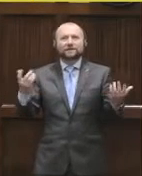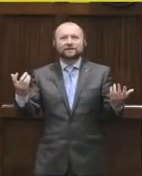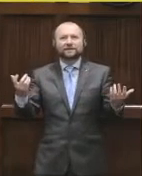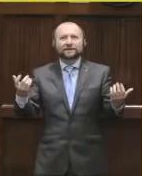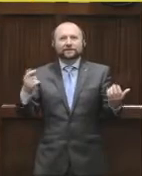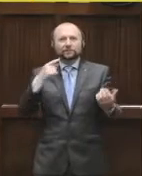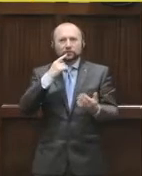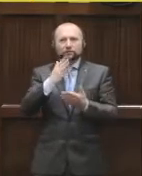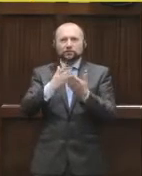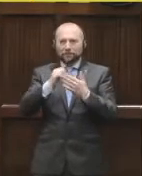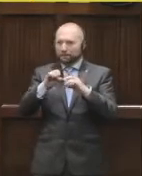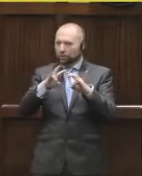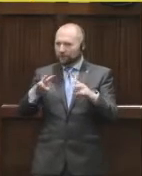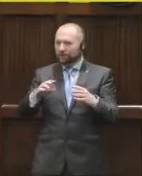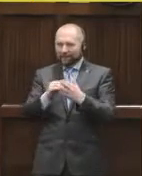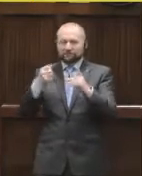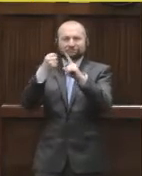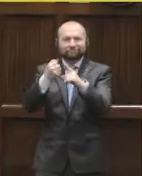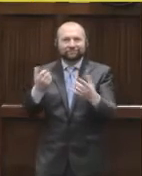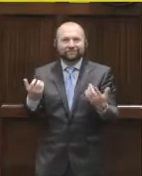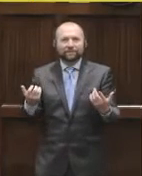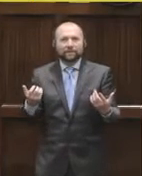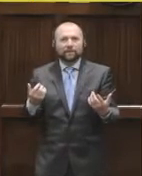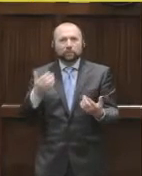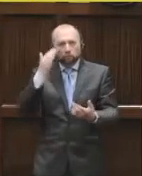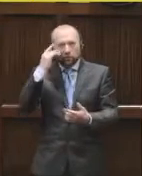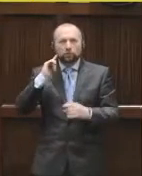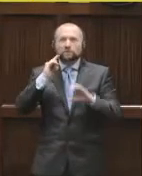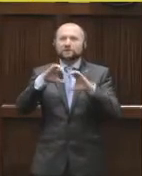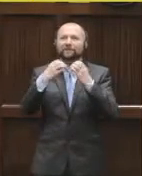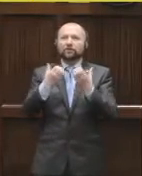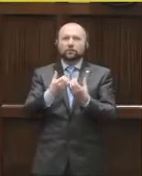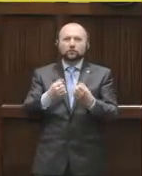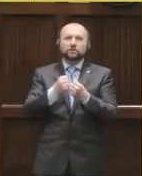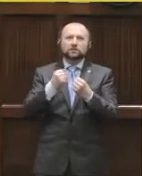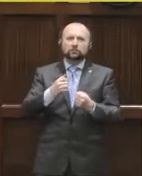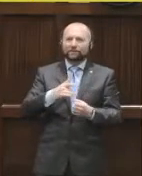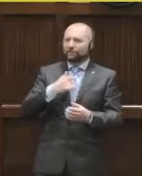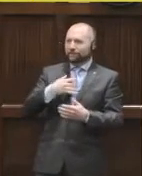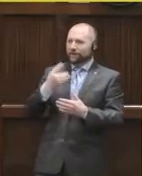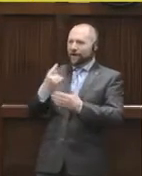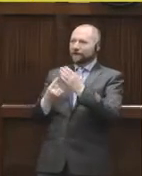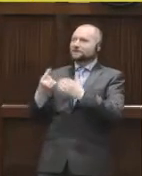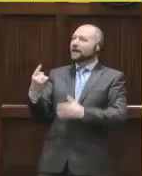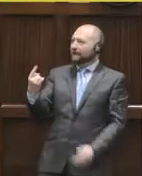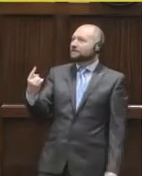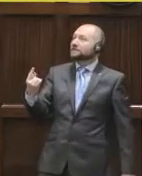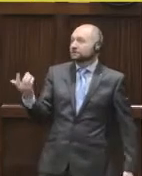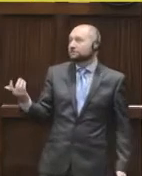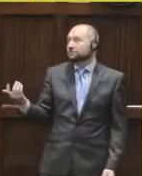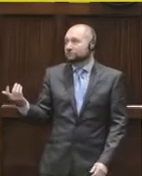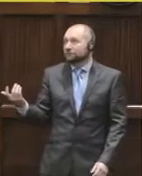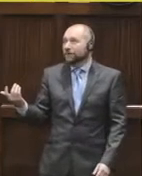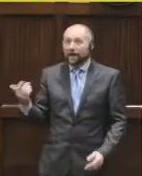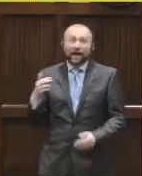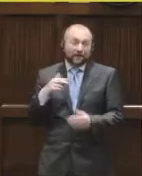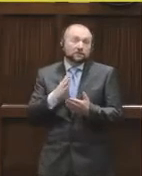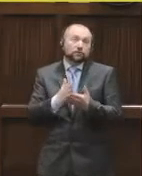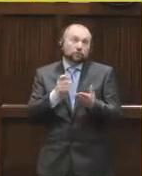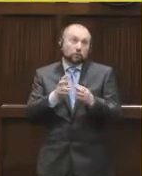sadly. But as I said, the deaf communities feel a great sense of isolation and neglect, I